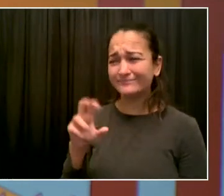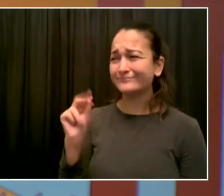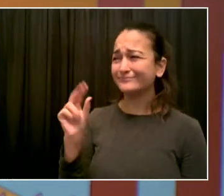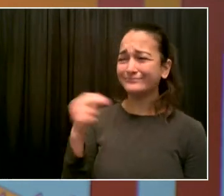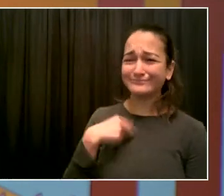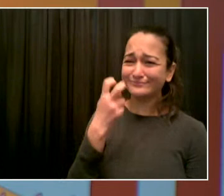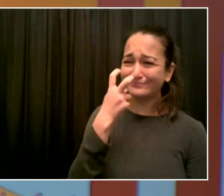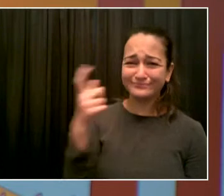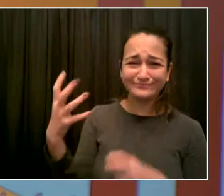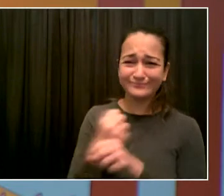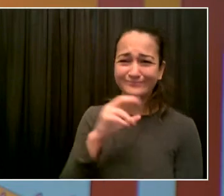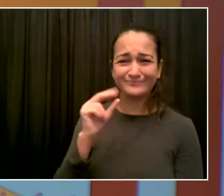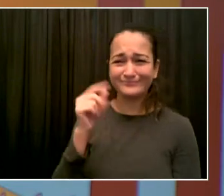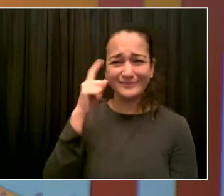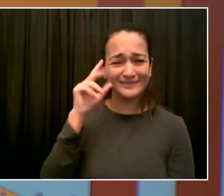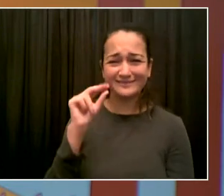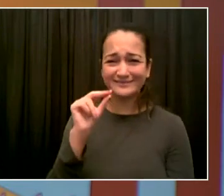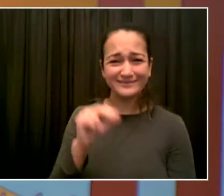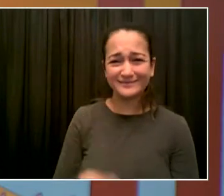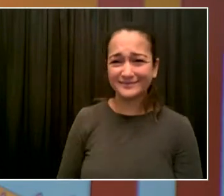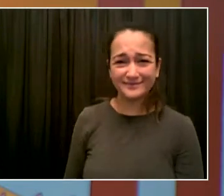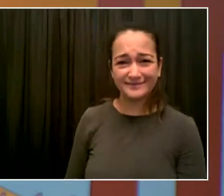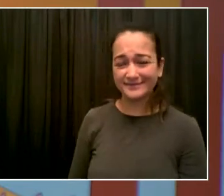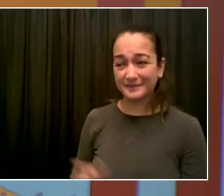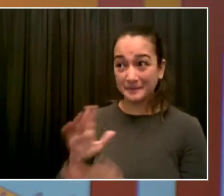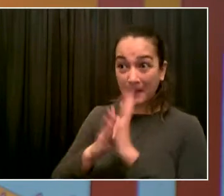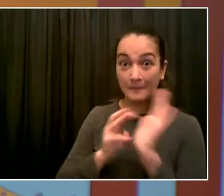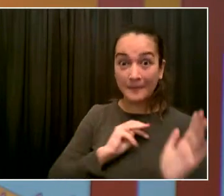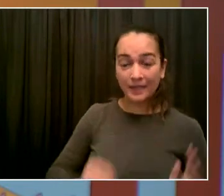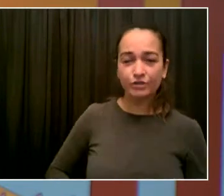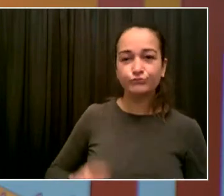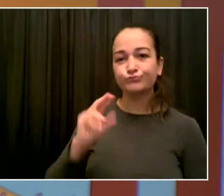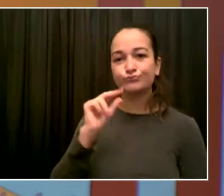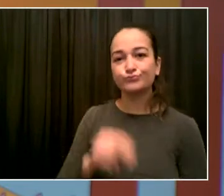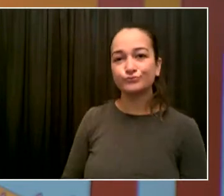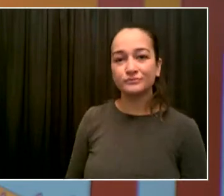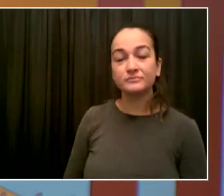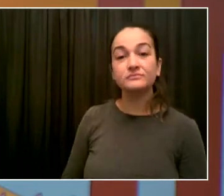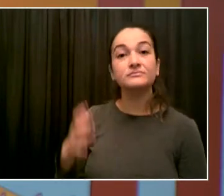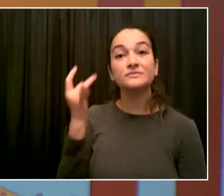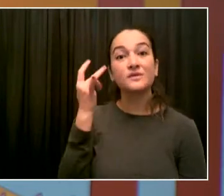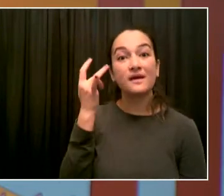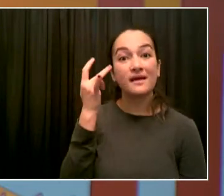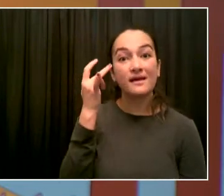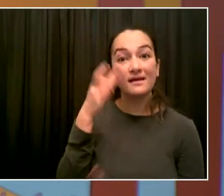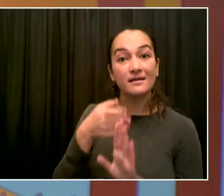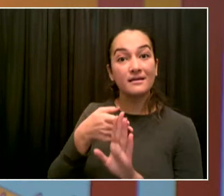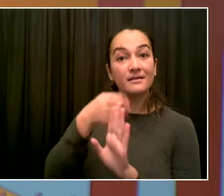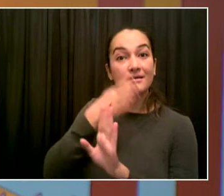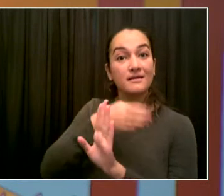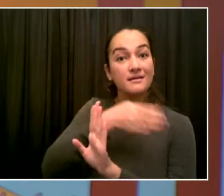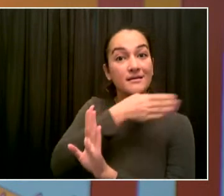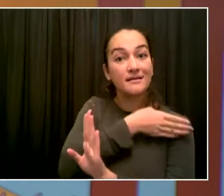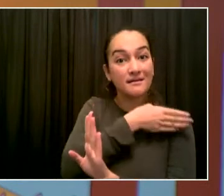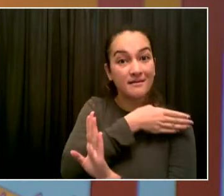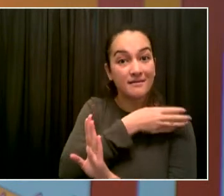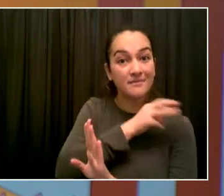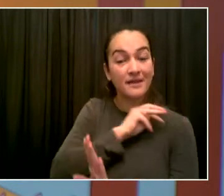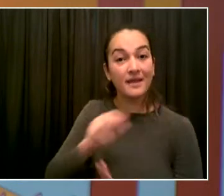opponents brought a certain amount of substance to the table, and that gave them a little more validity. But in the end,